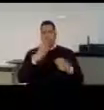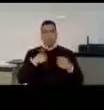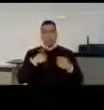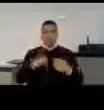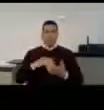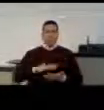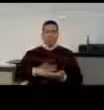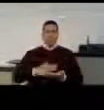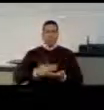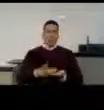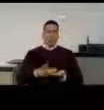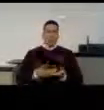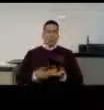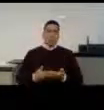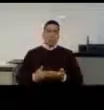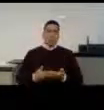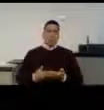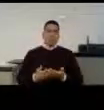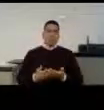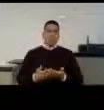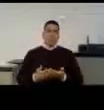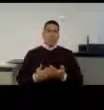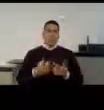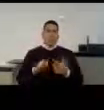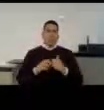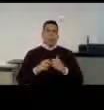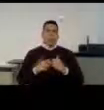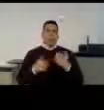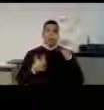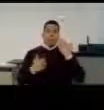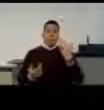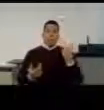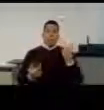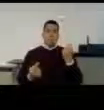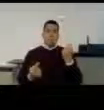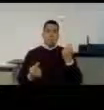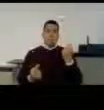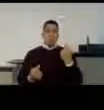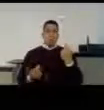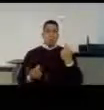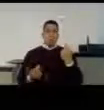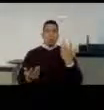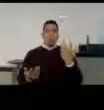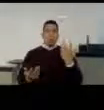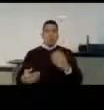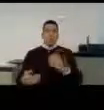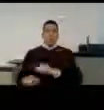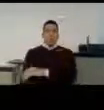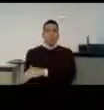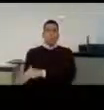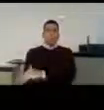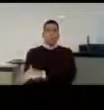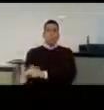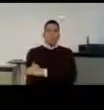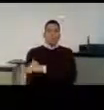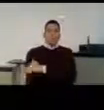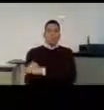me to prepare. So the issue is I don't know what to do because I've